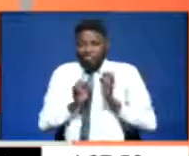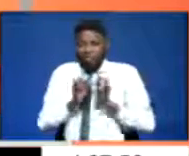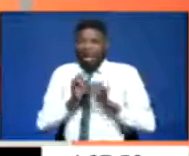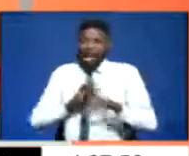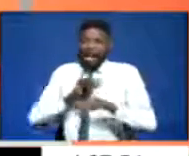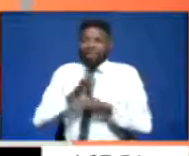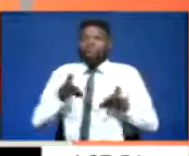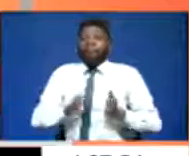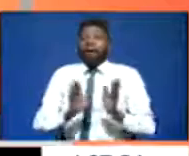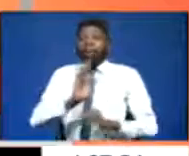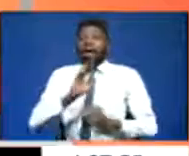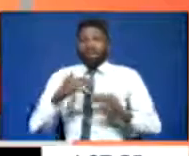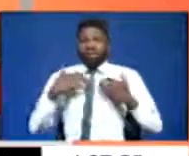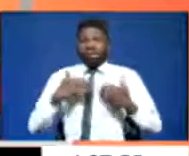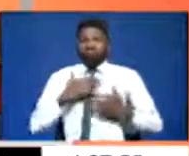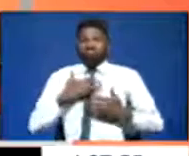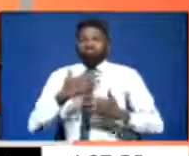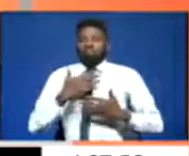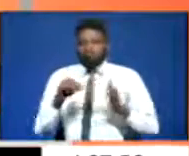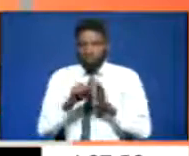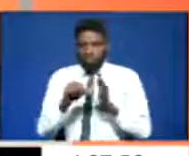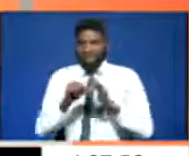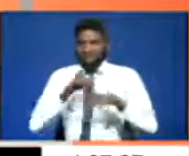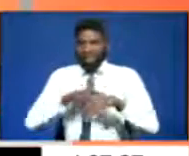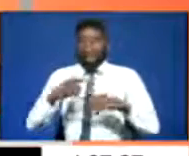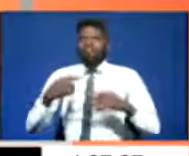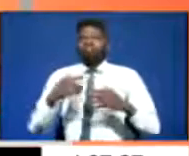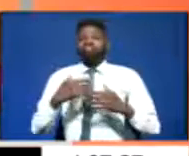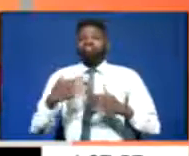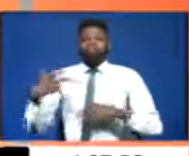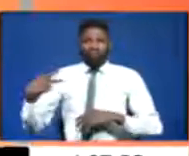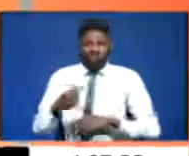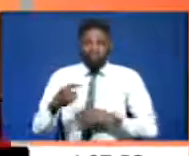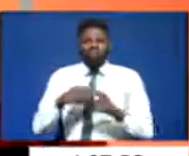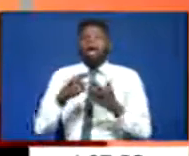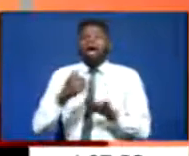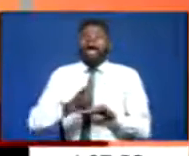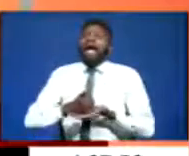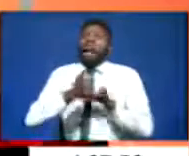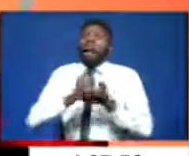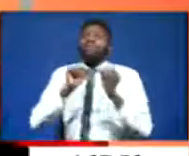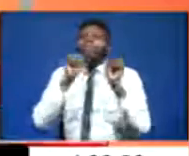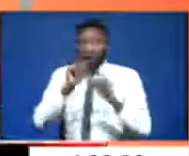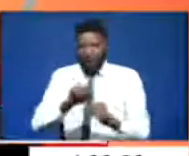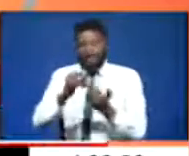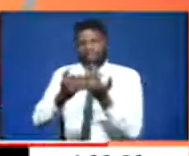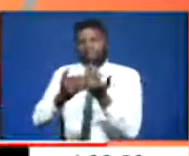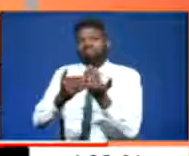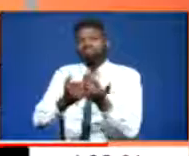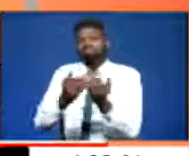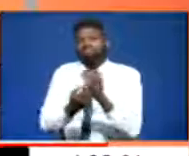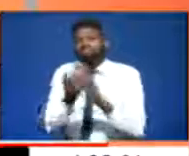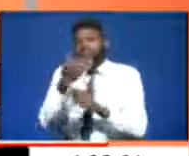steroid injection will help in maturing the lungs. Then the minute we know we're expecting a preterm delivery at the